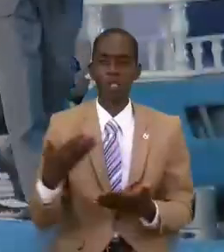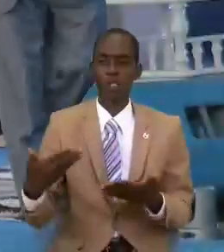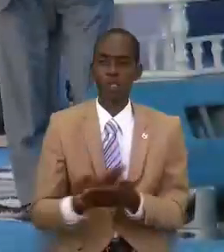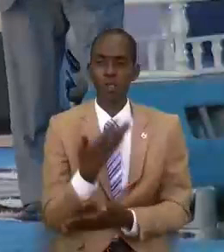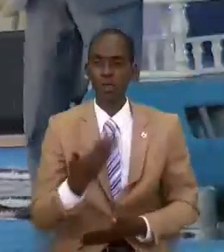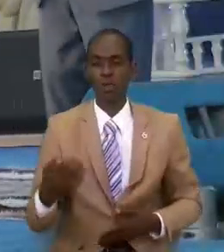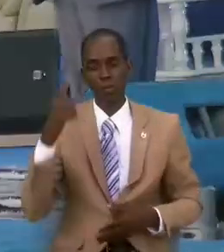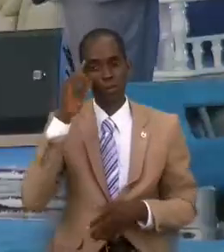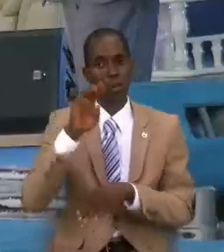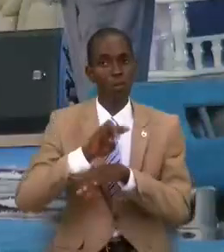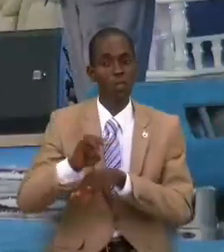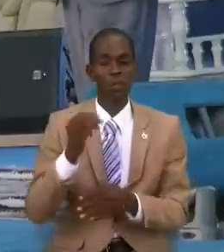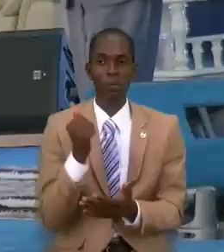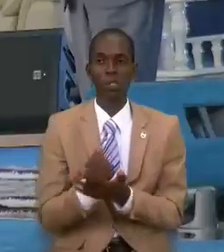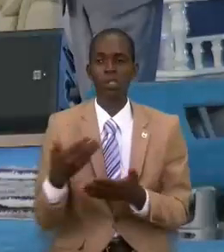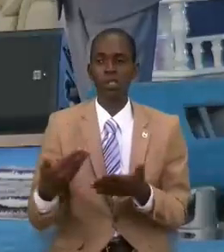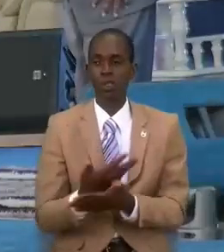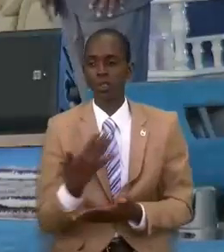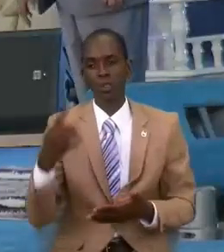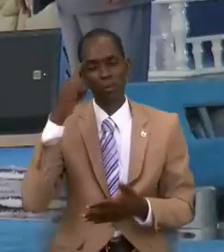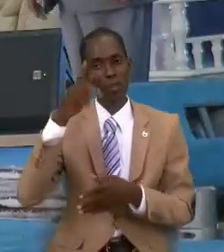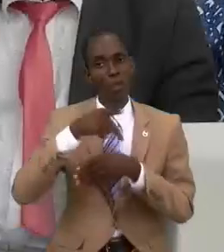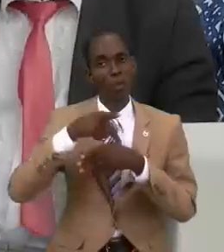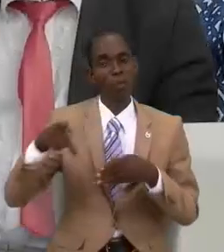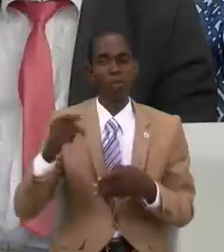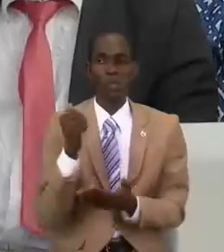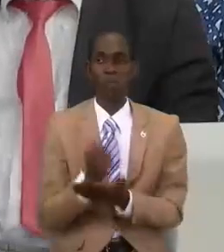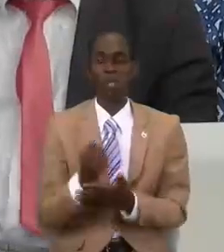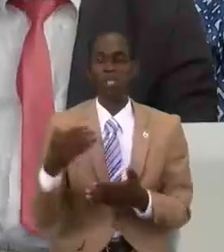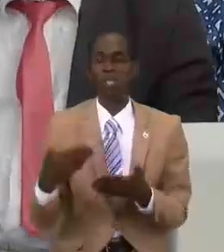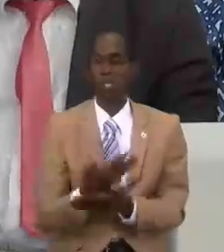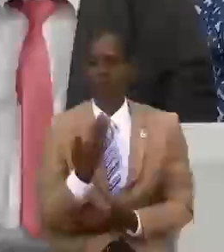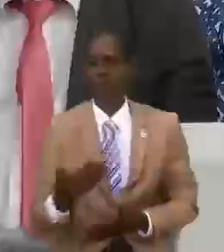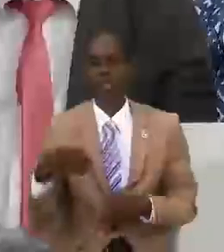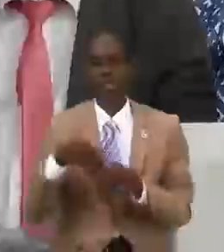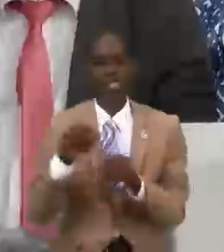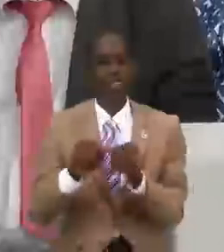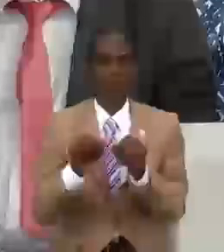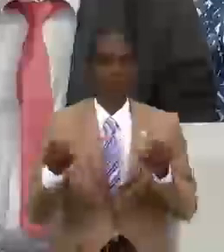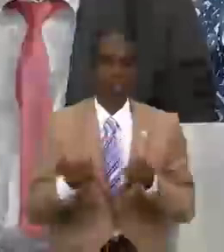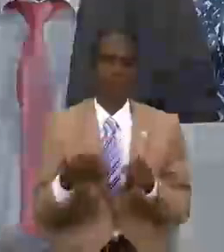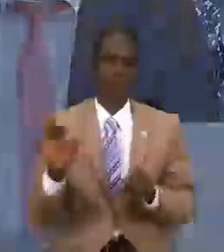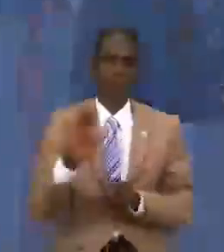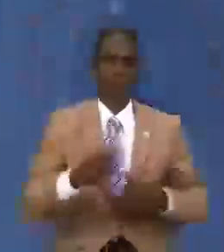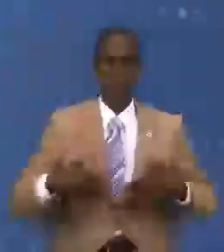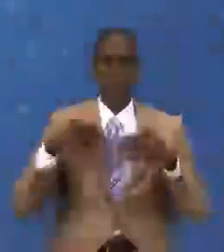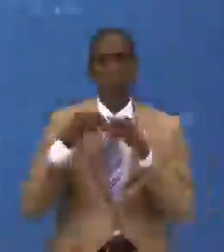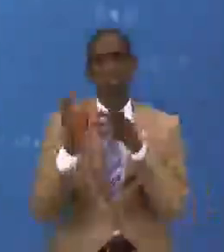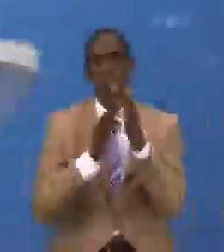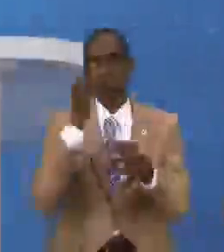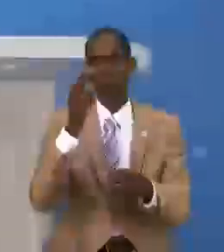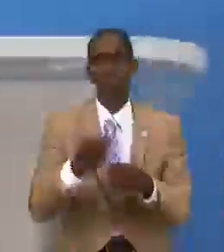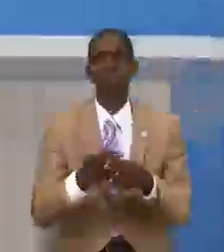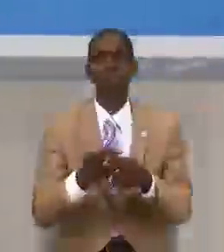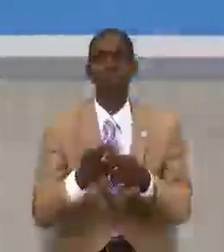in every area of your life, in Jesus' name. Amen. Heaven has declared that. God has